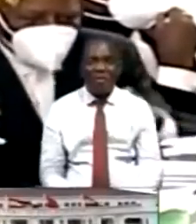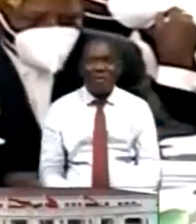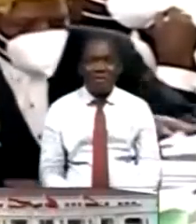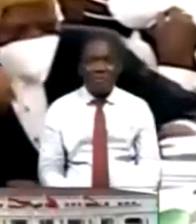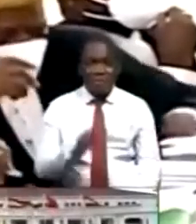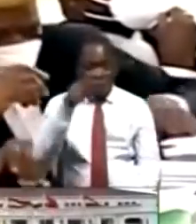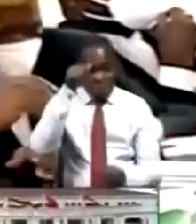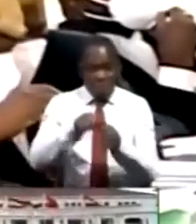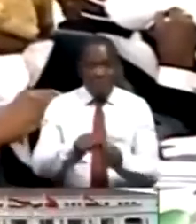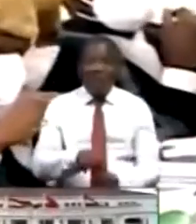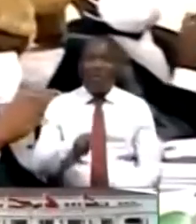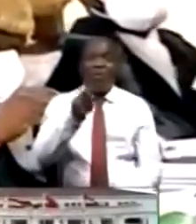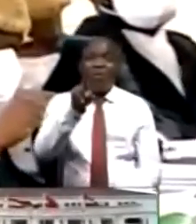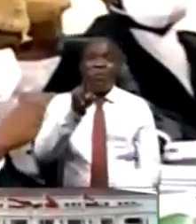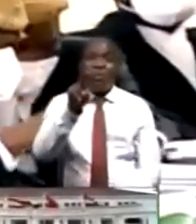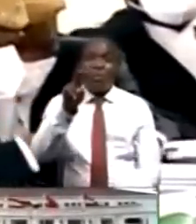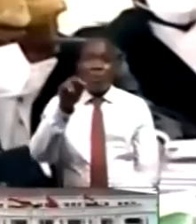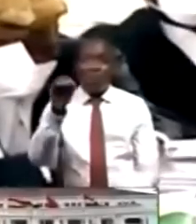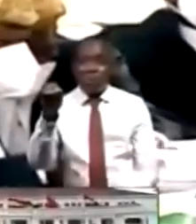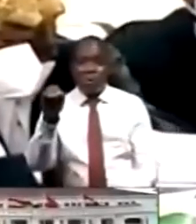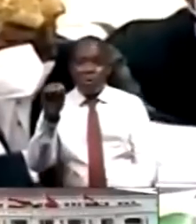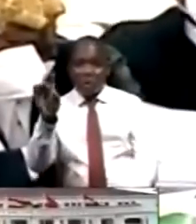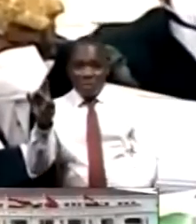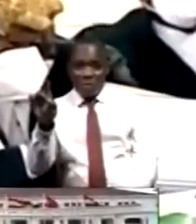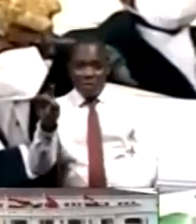the 2008